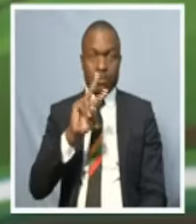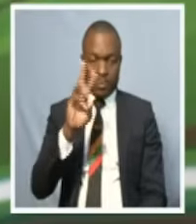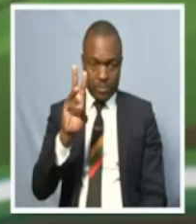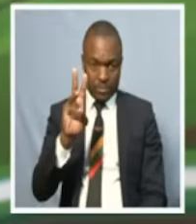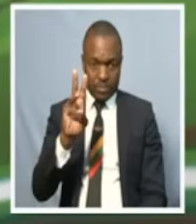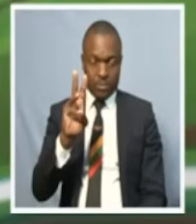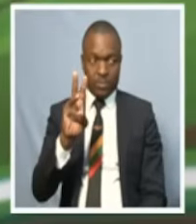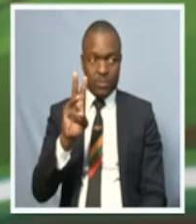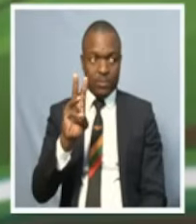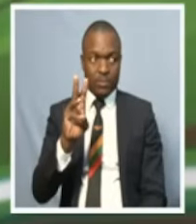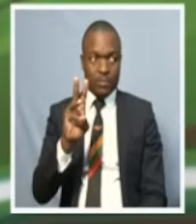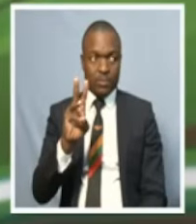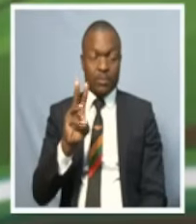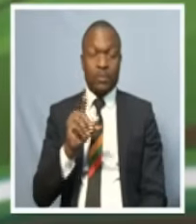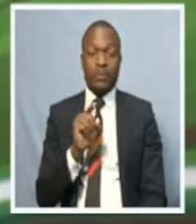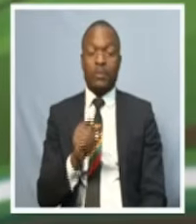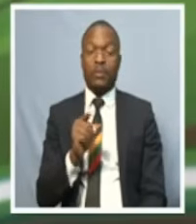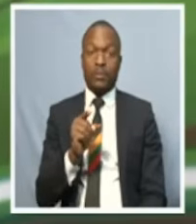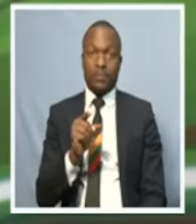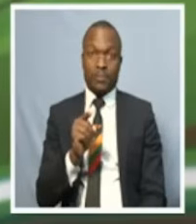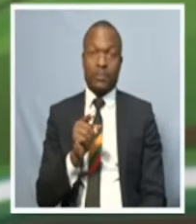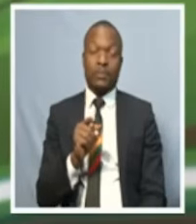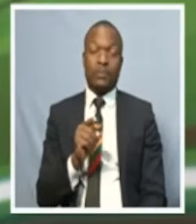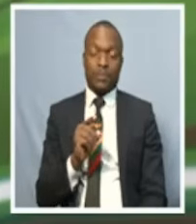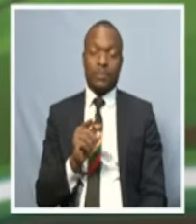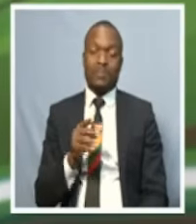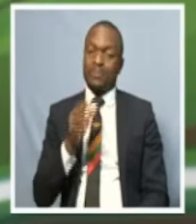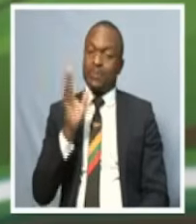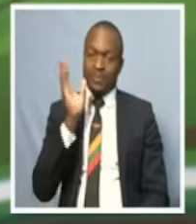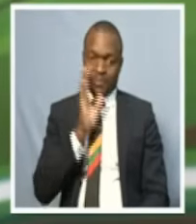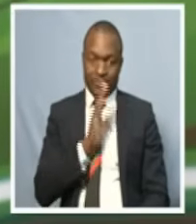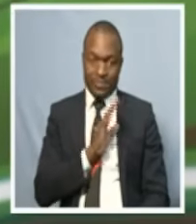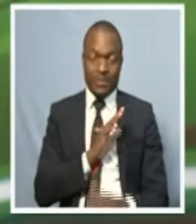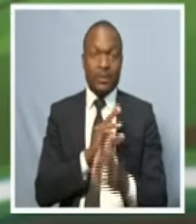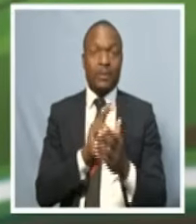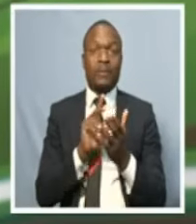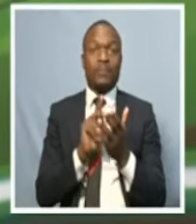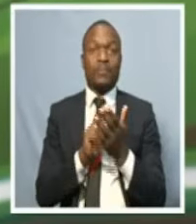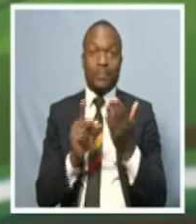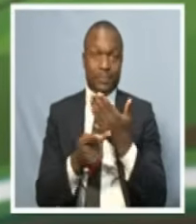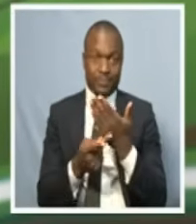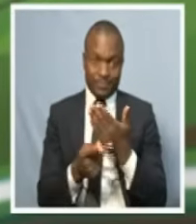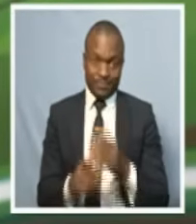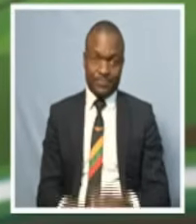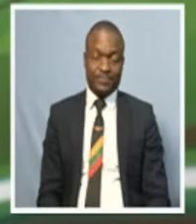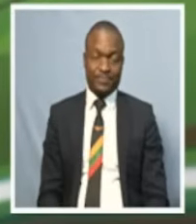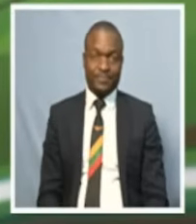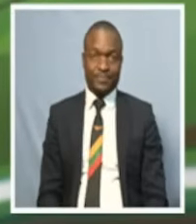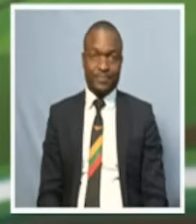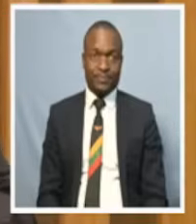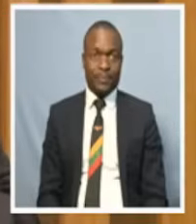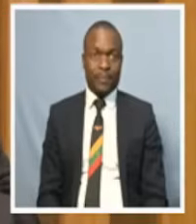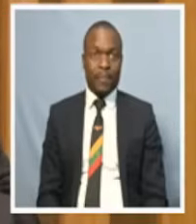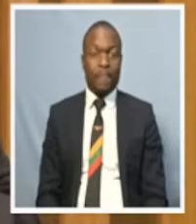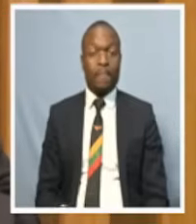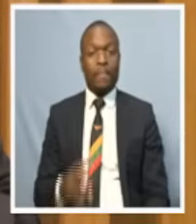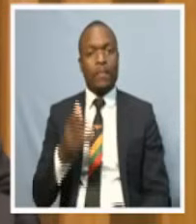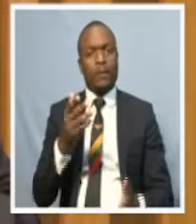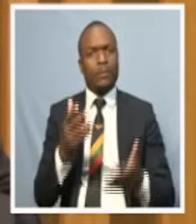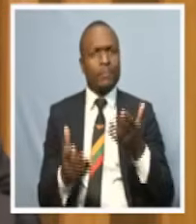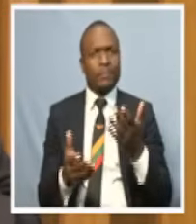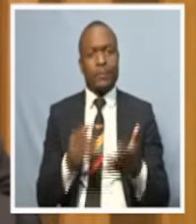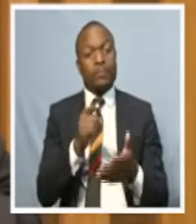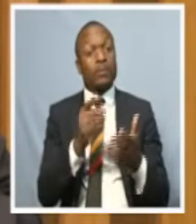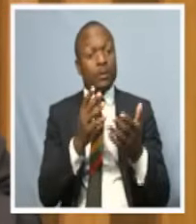2026. That indeed will mark the end of business on the floor of the House after consideration of that. And in case you want